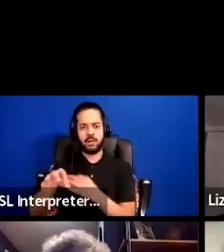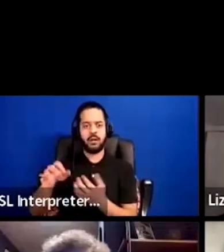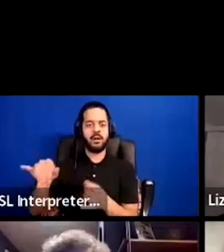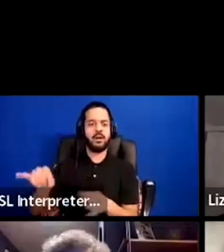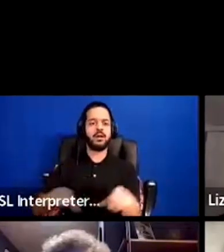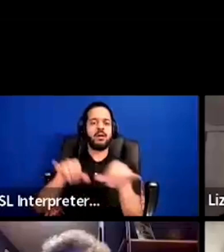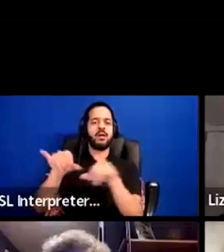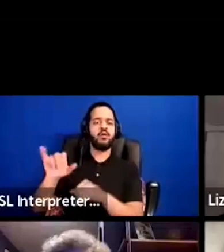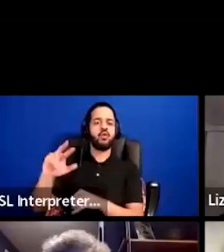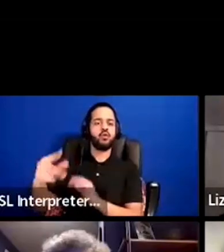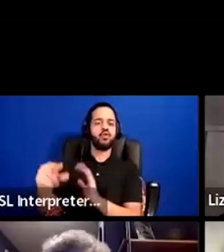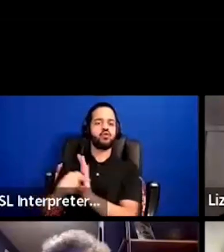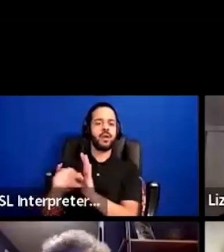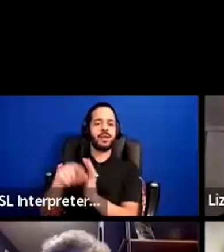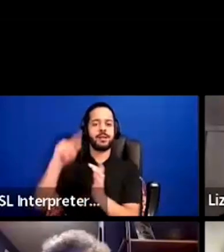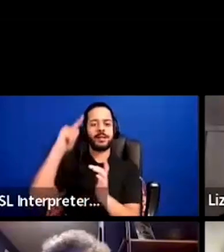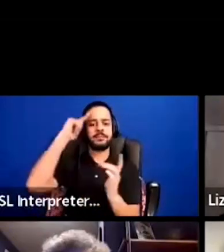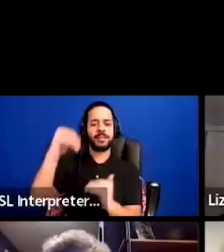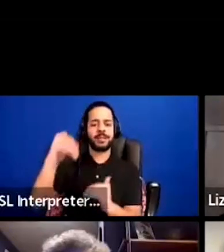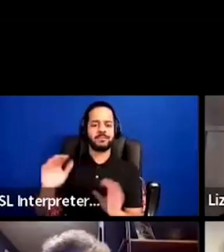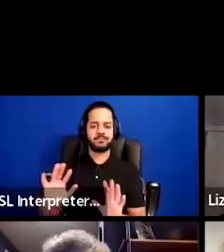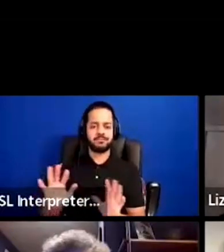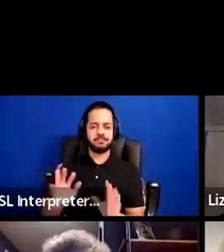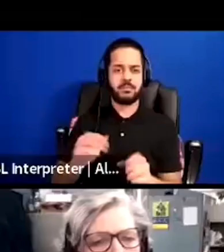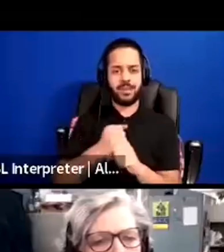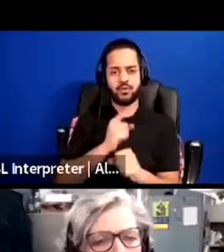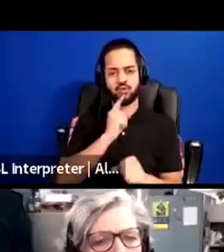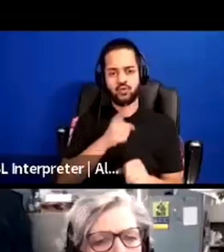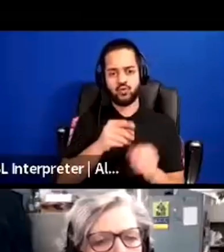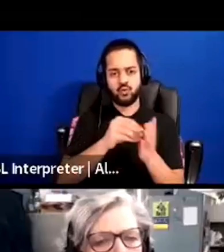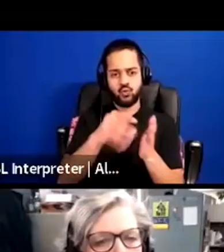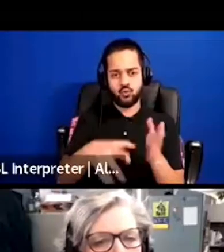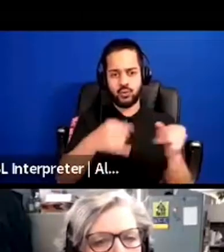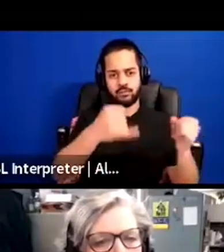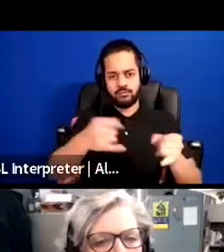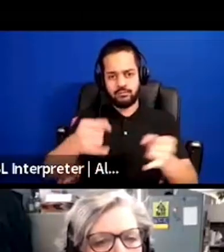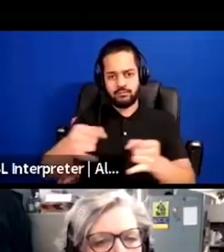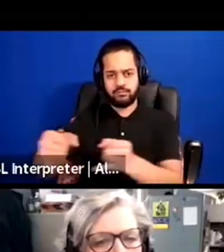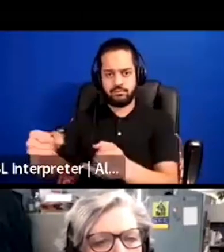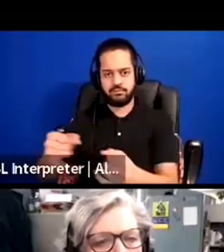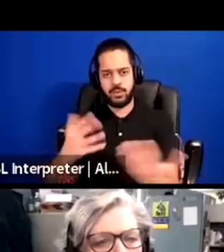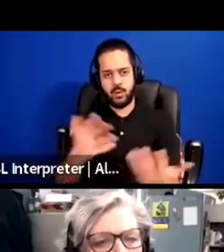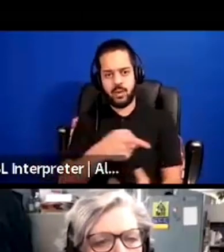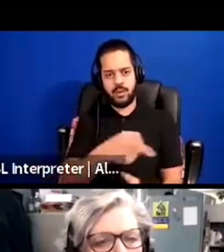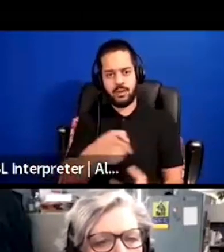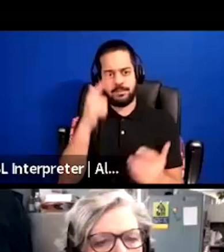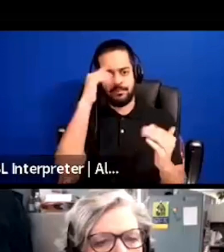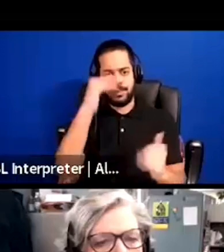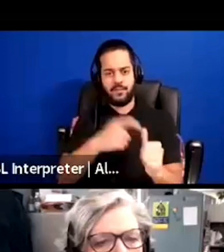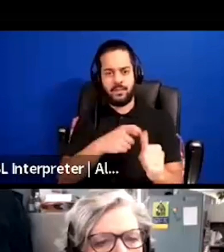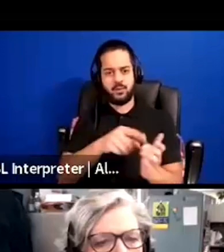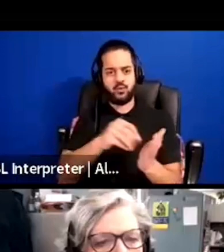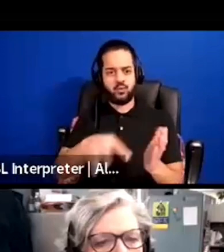be for that student. And then